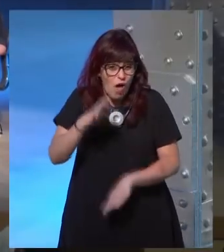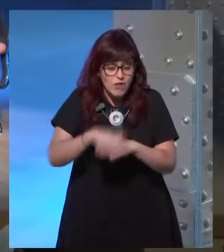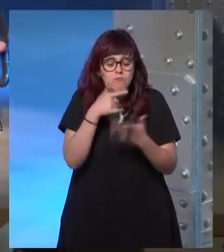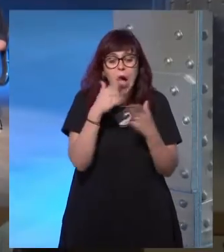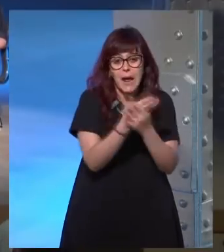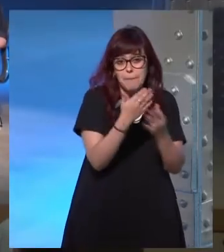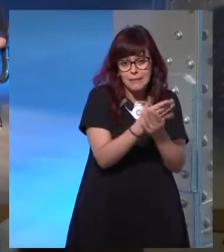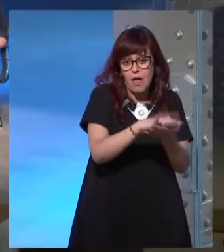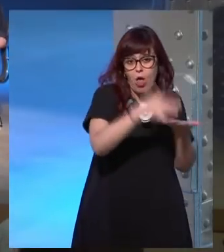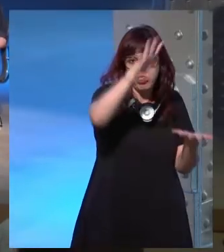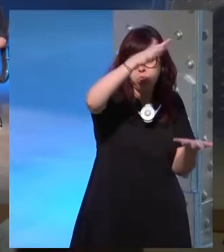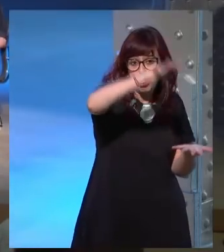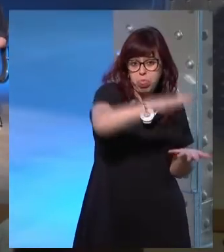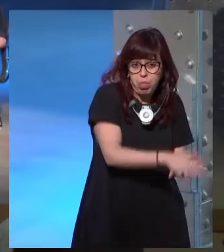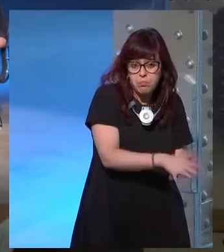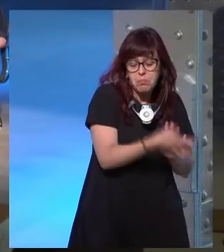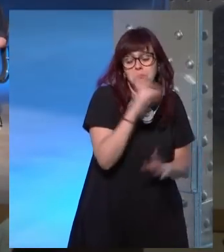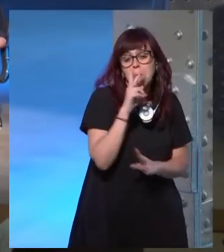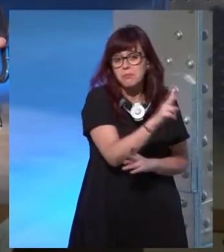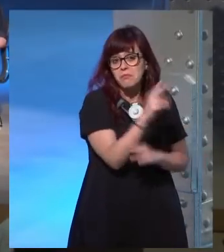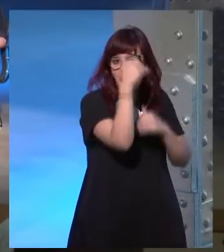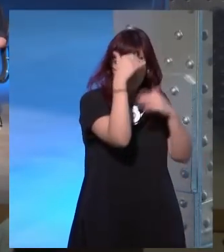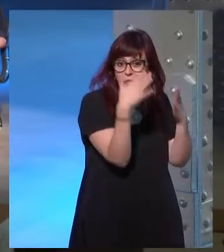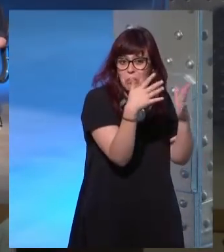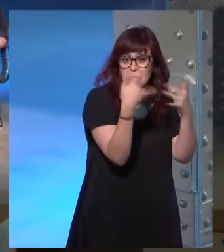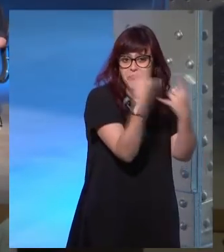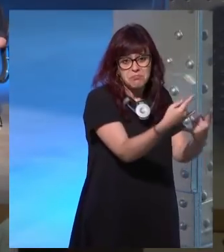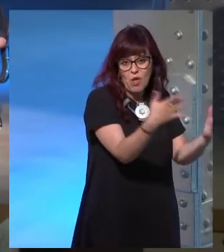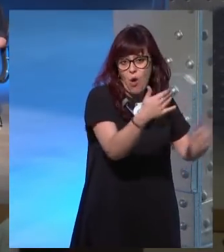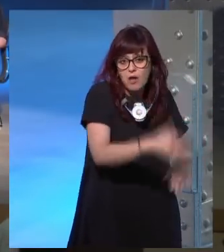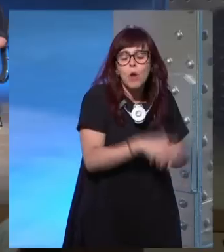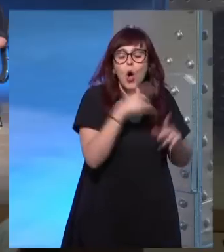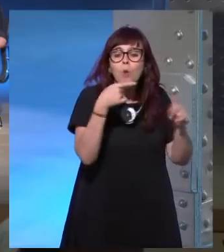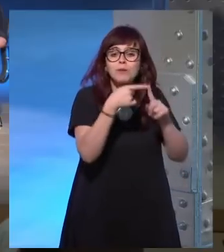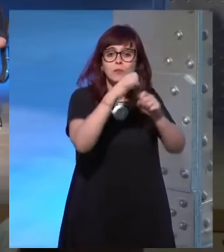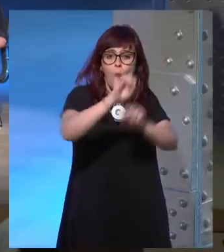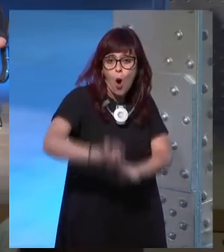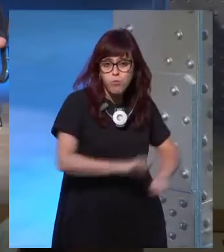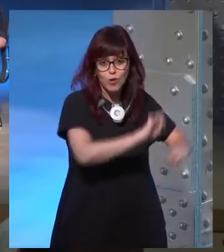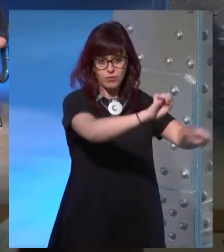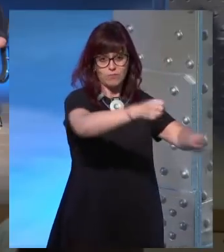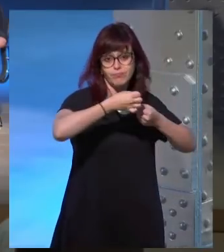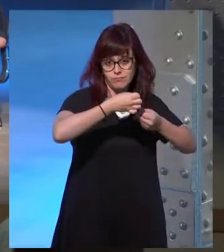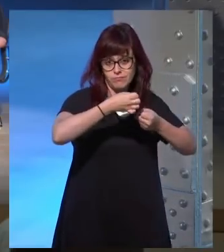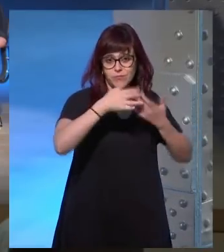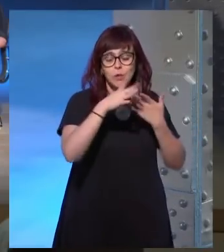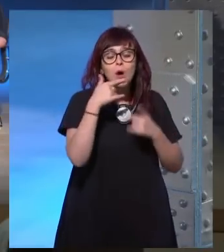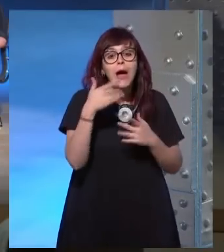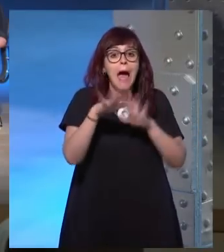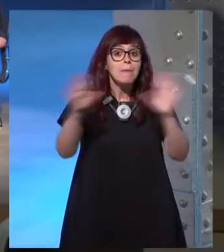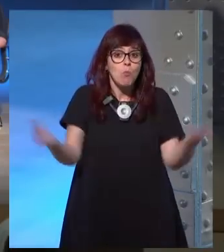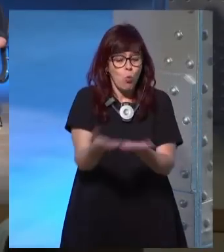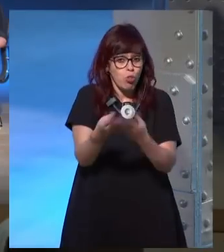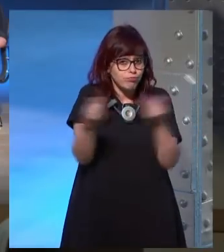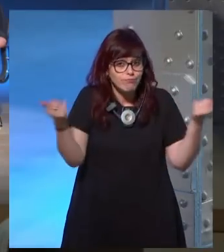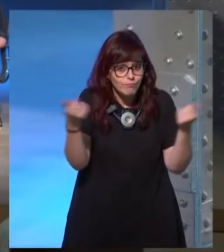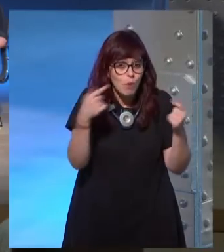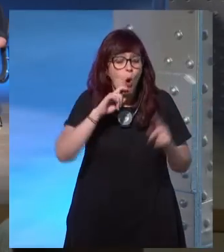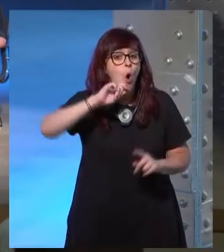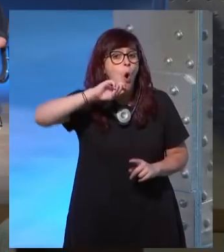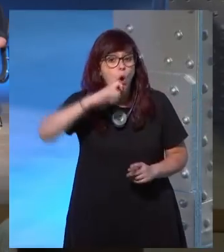I try to protect myself. It doesn't make the world go away. It doesn't make the hate go away. And that's, again,